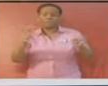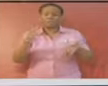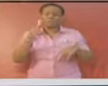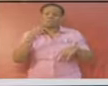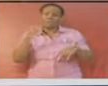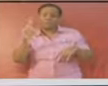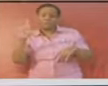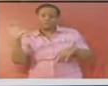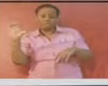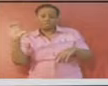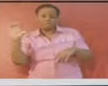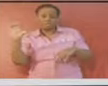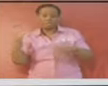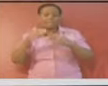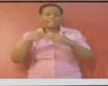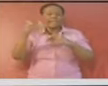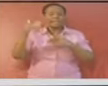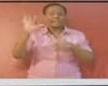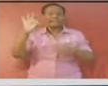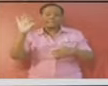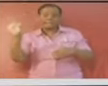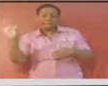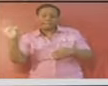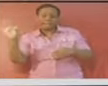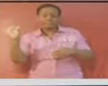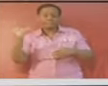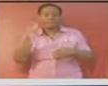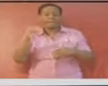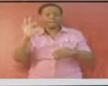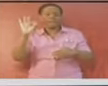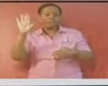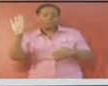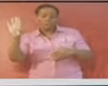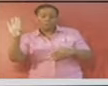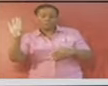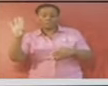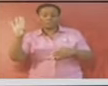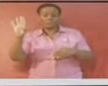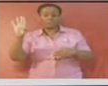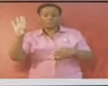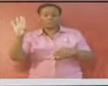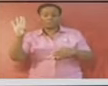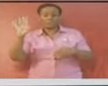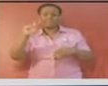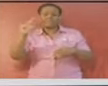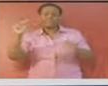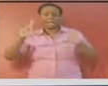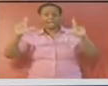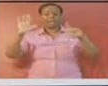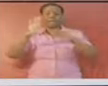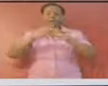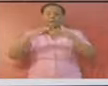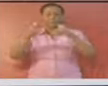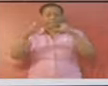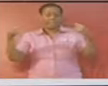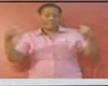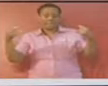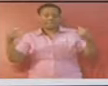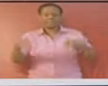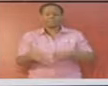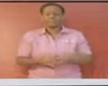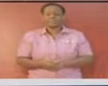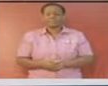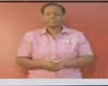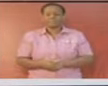Next 99.1 FM, and on Facebook at TDT Live Online. We go now to Senior Corporate Communications